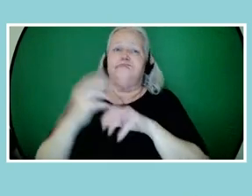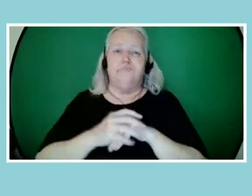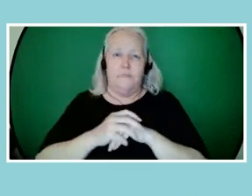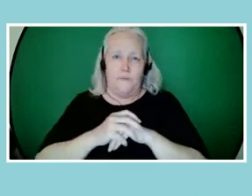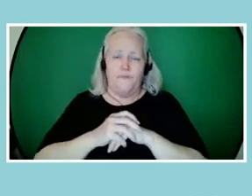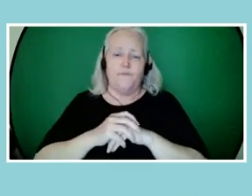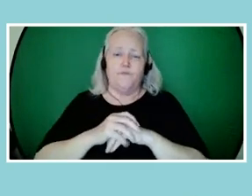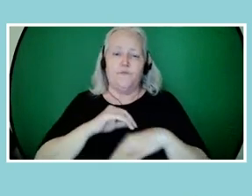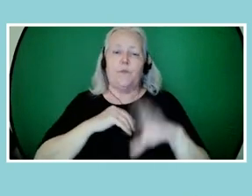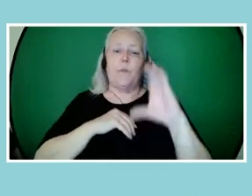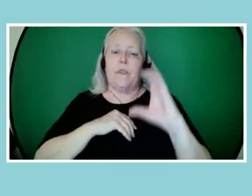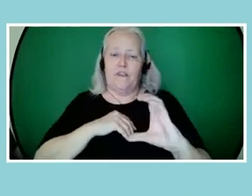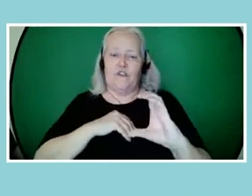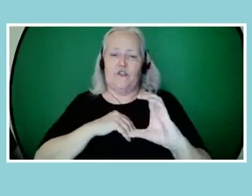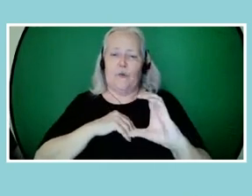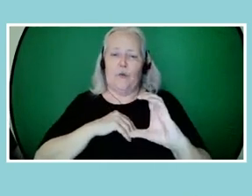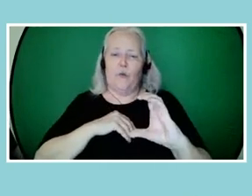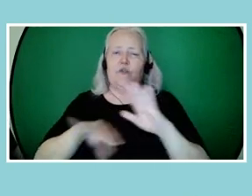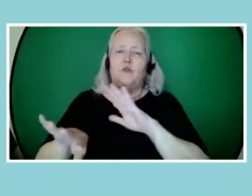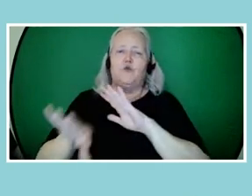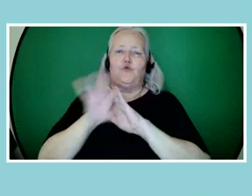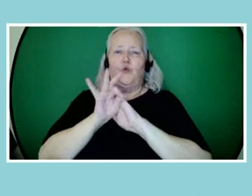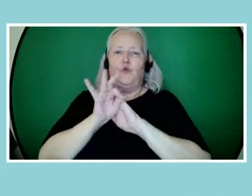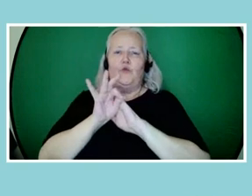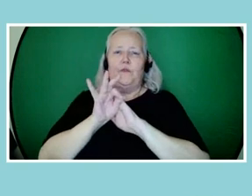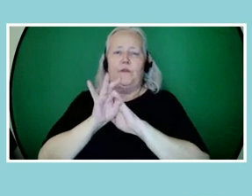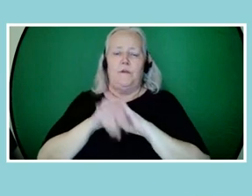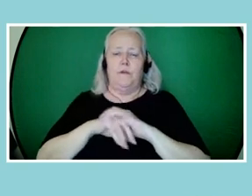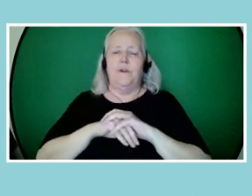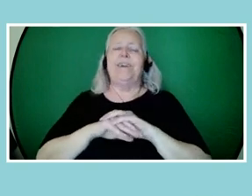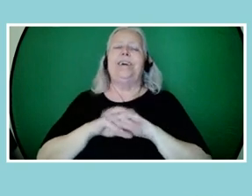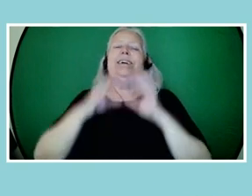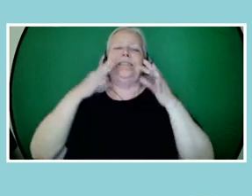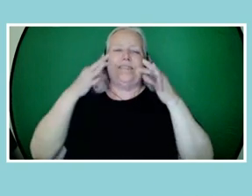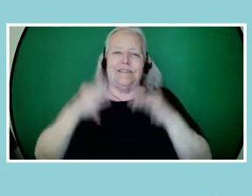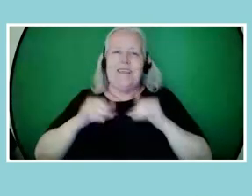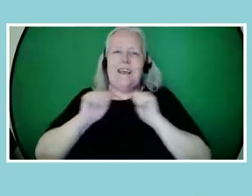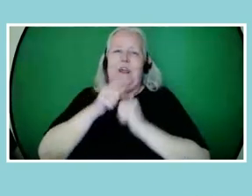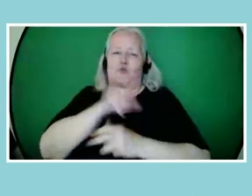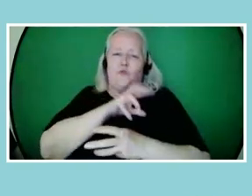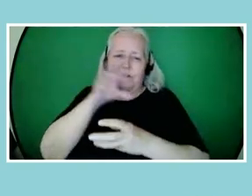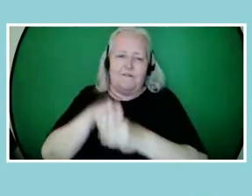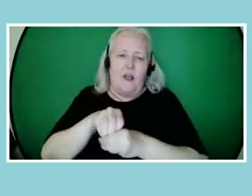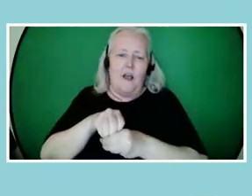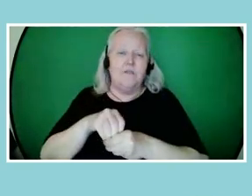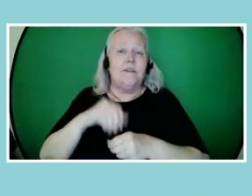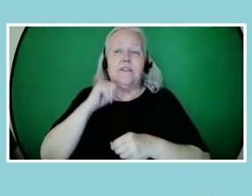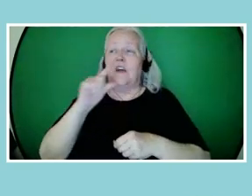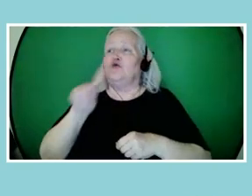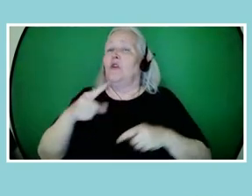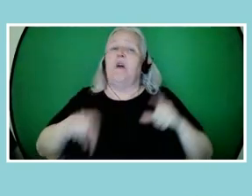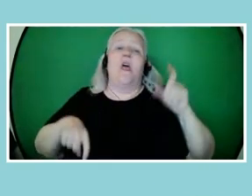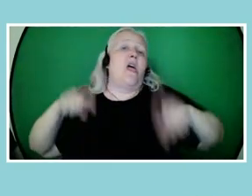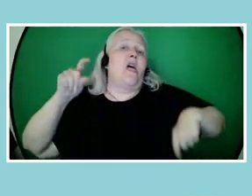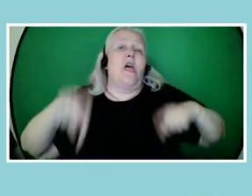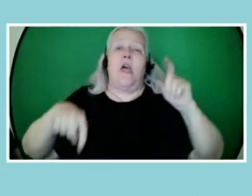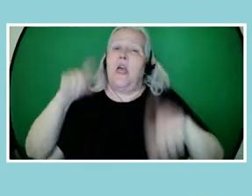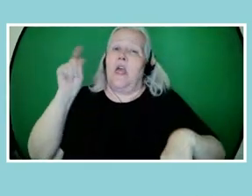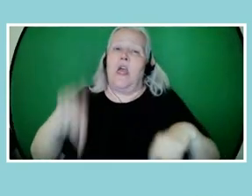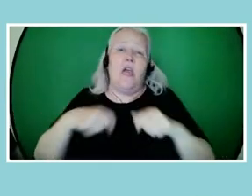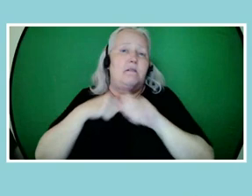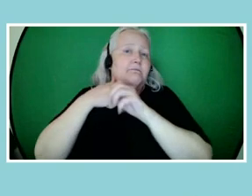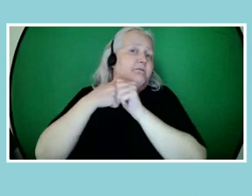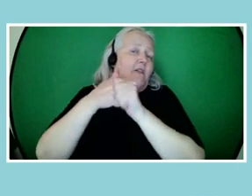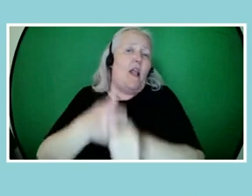for choosing how you get involved, right? Don't just run out of instinct. We all have a fight,